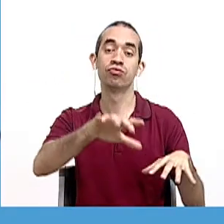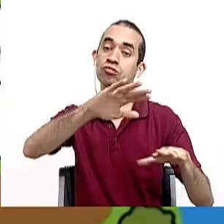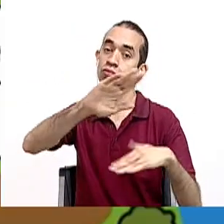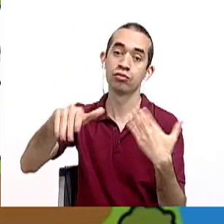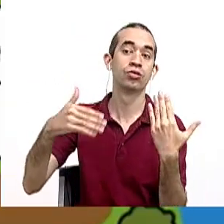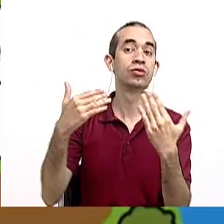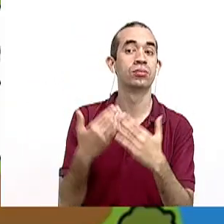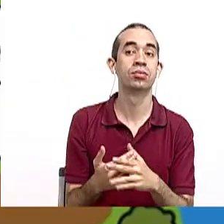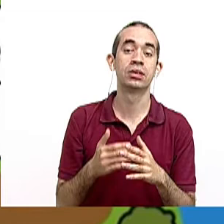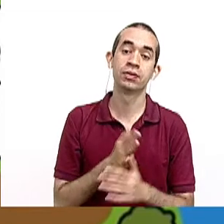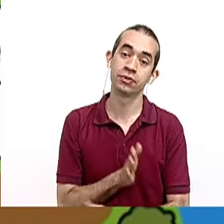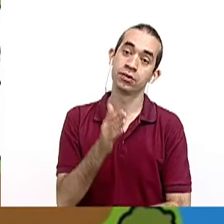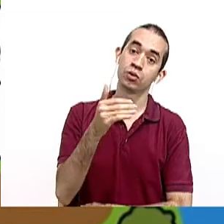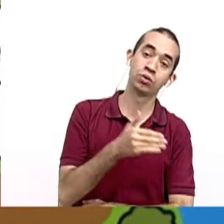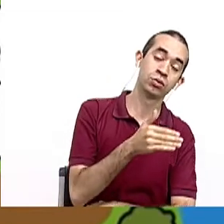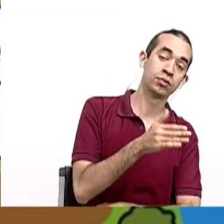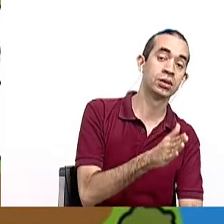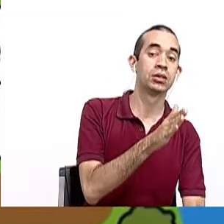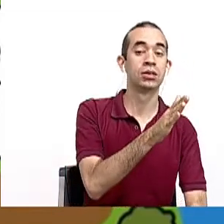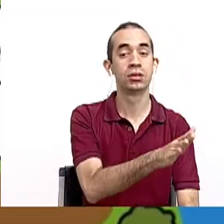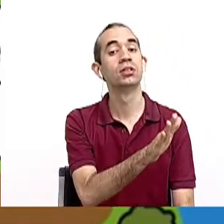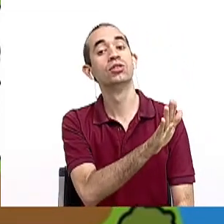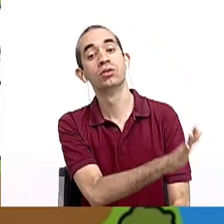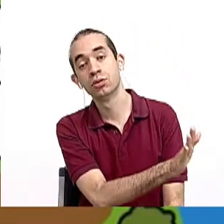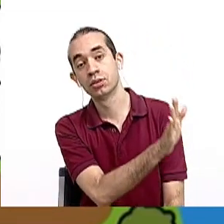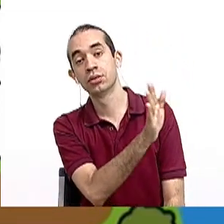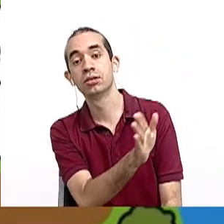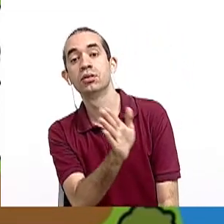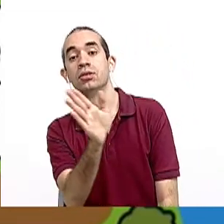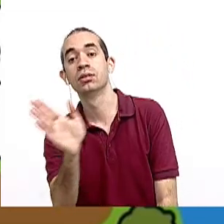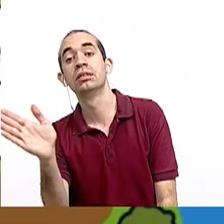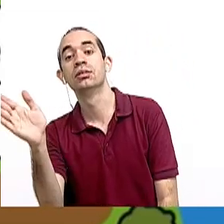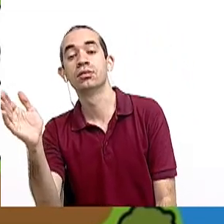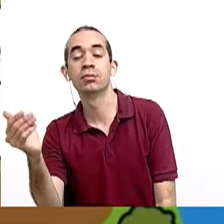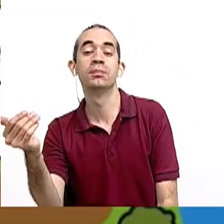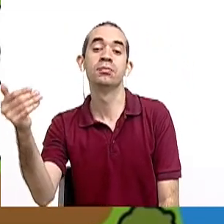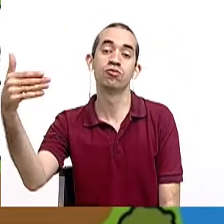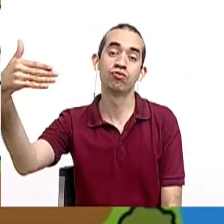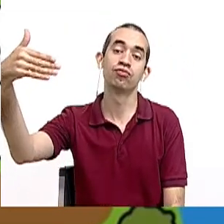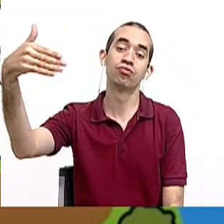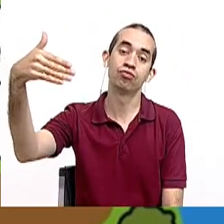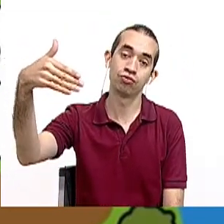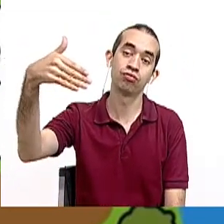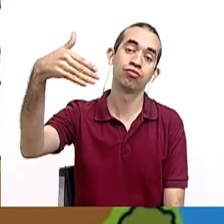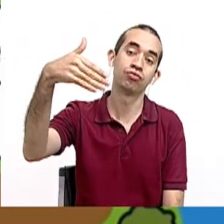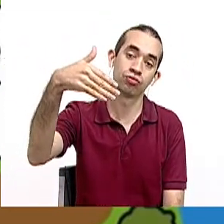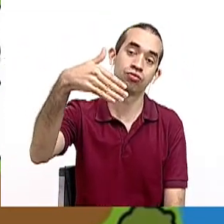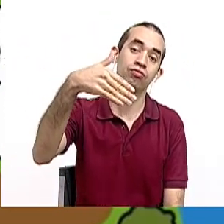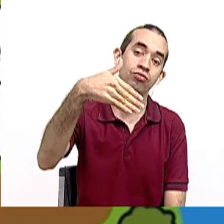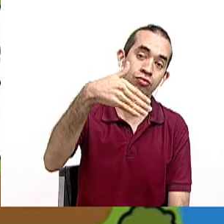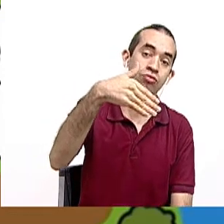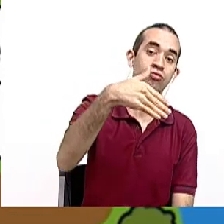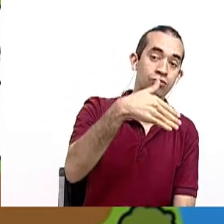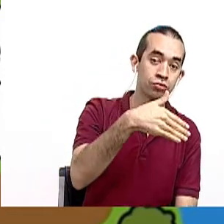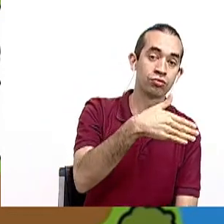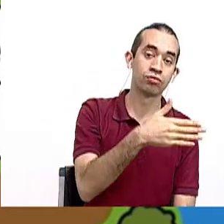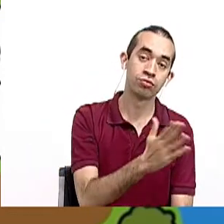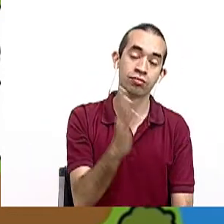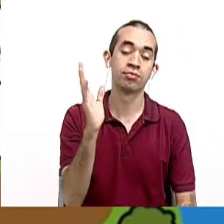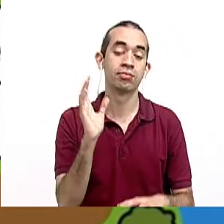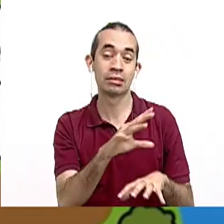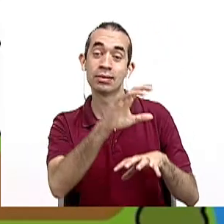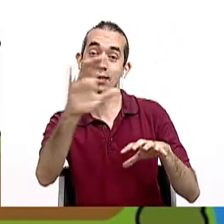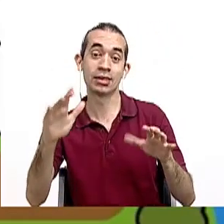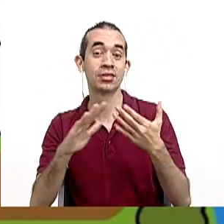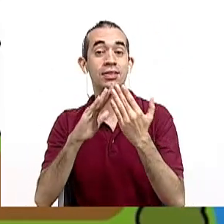Turn left, turn right. Go straight ahead. Up the street, then back down, past